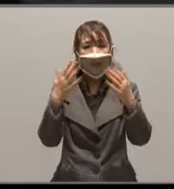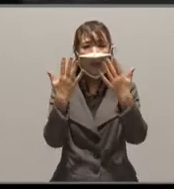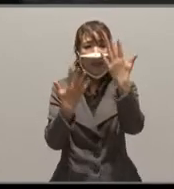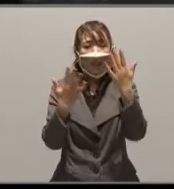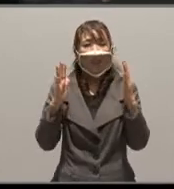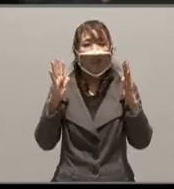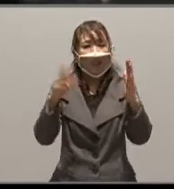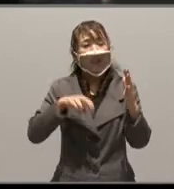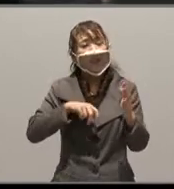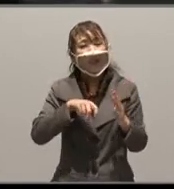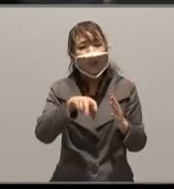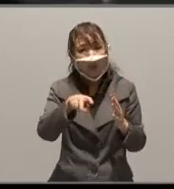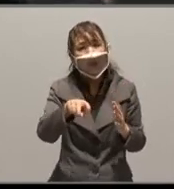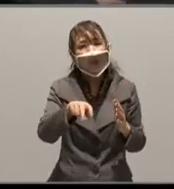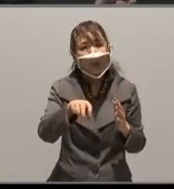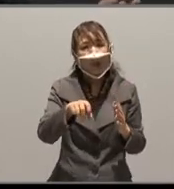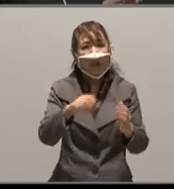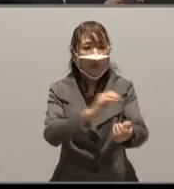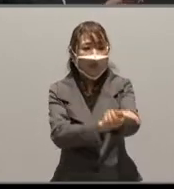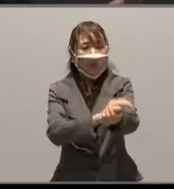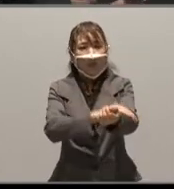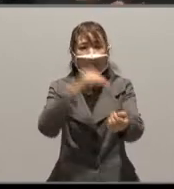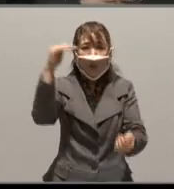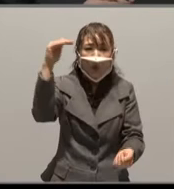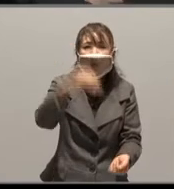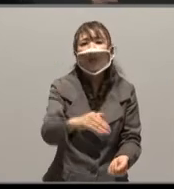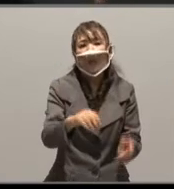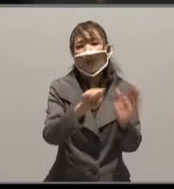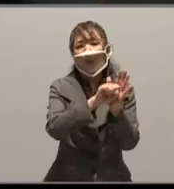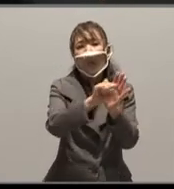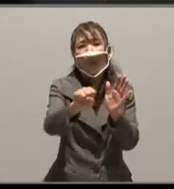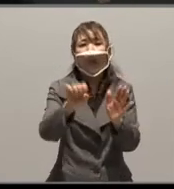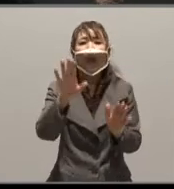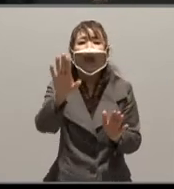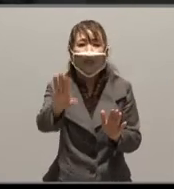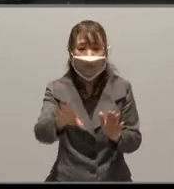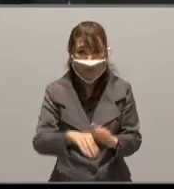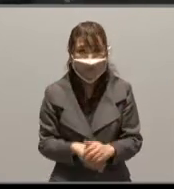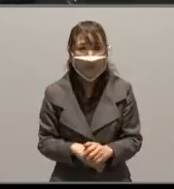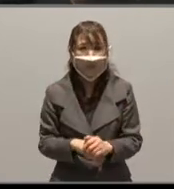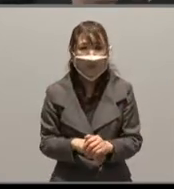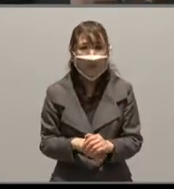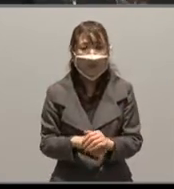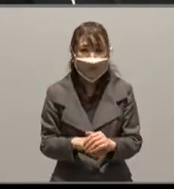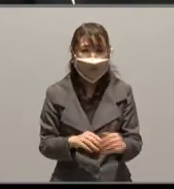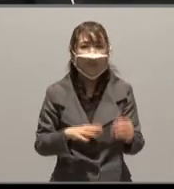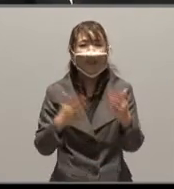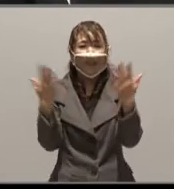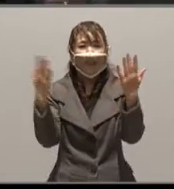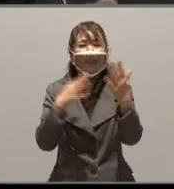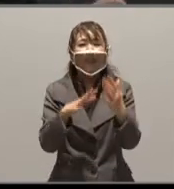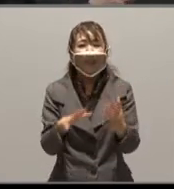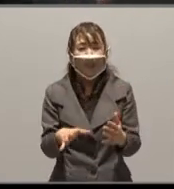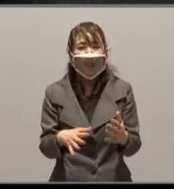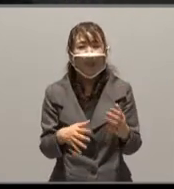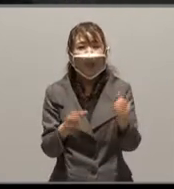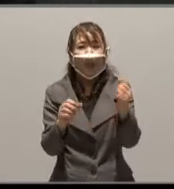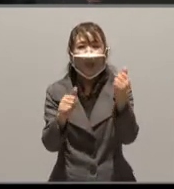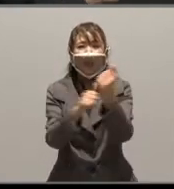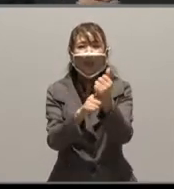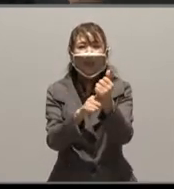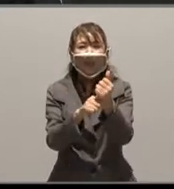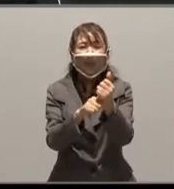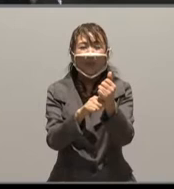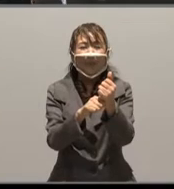The effect was pretty much the same for systolic and diastolic. And also, there's no